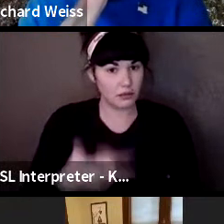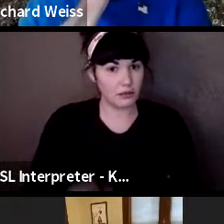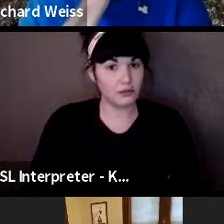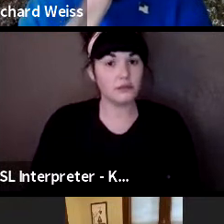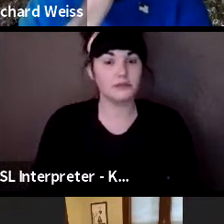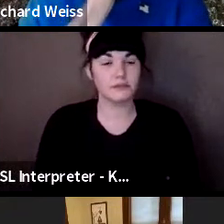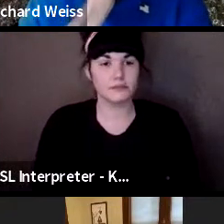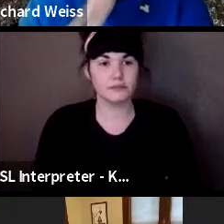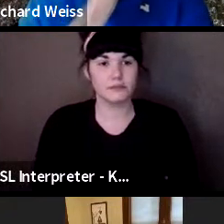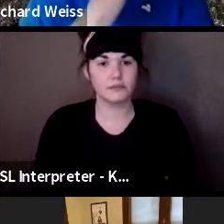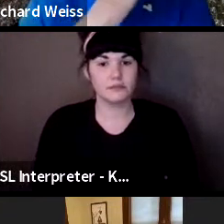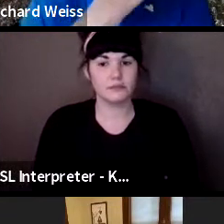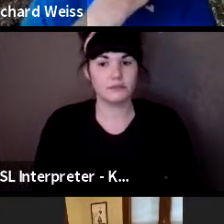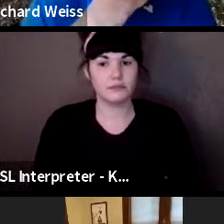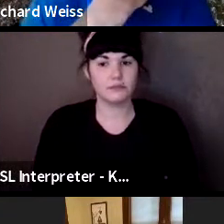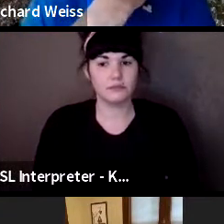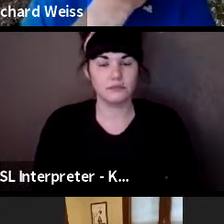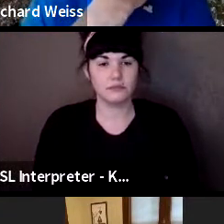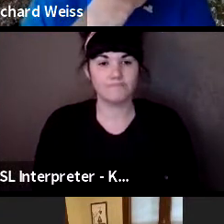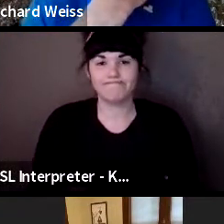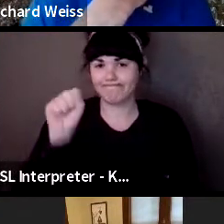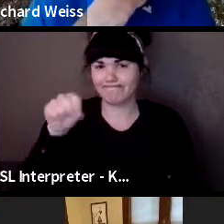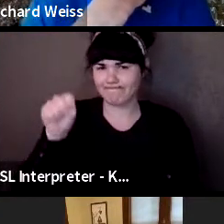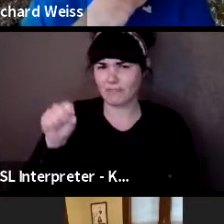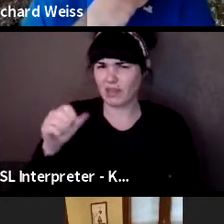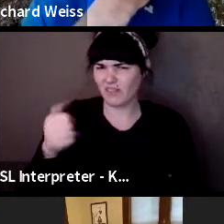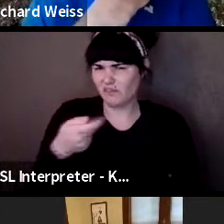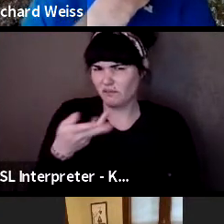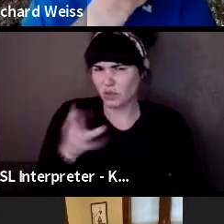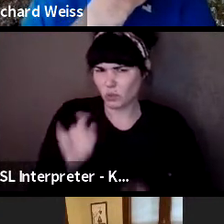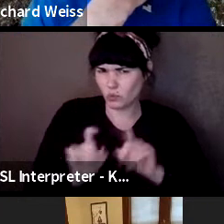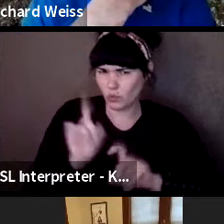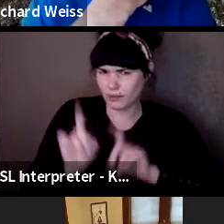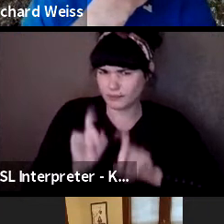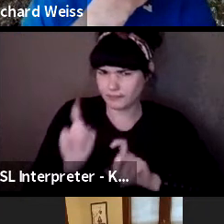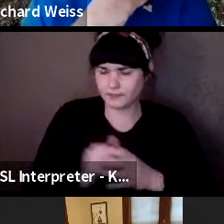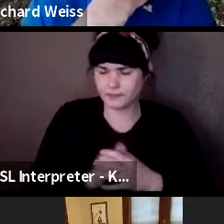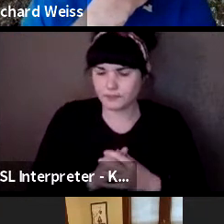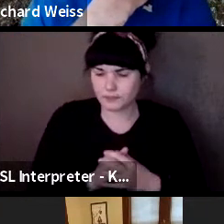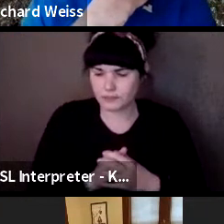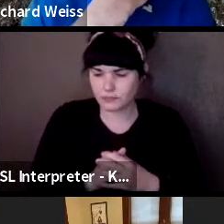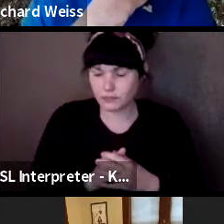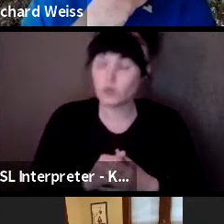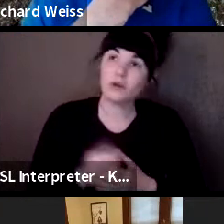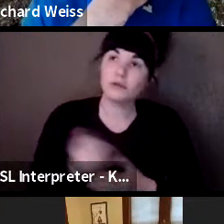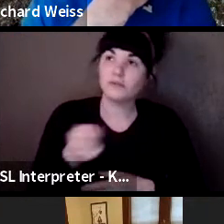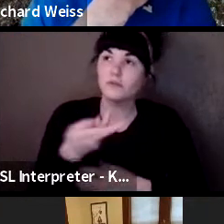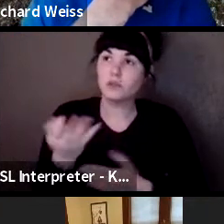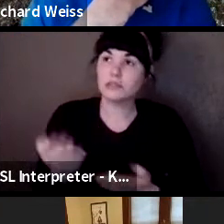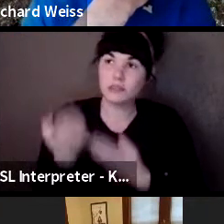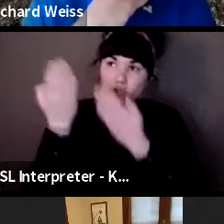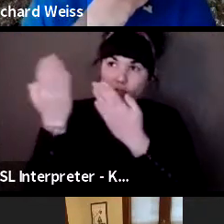Yes, I have a few questions on this, or suggestions.